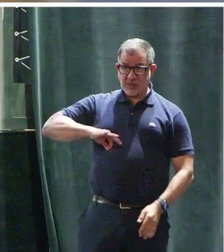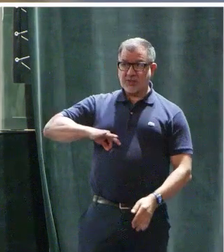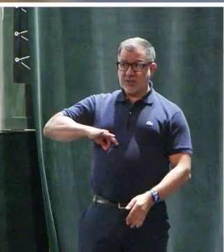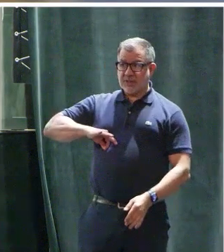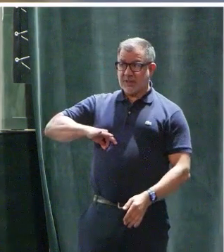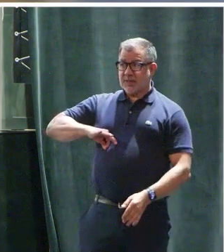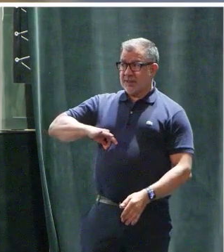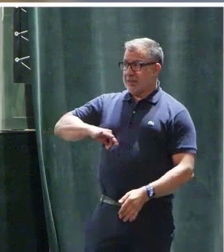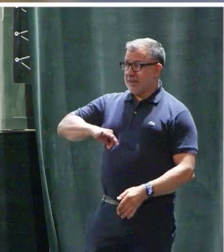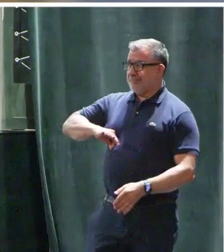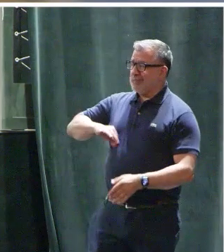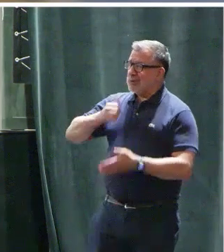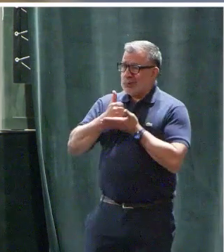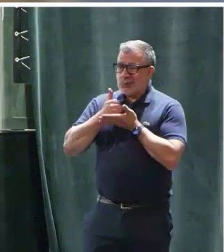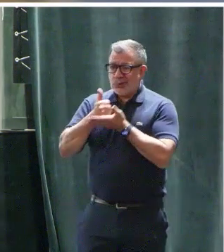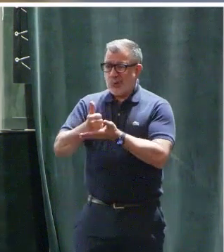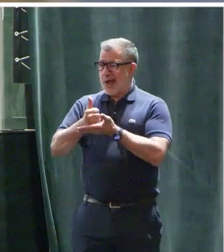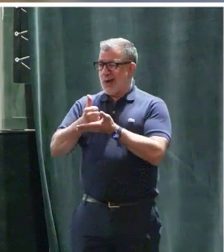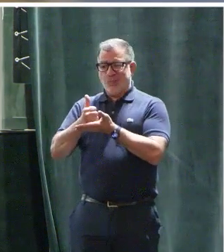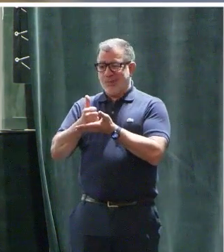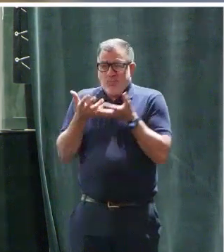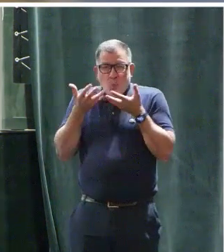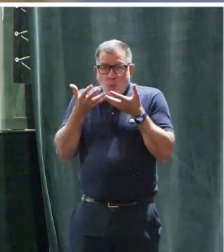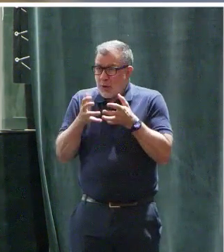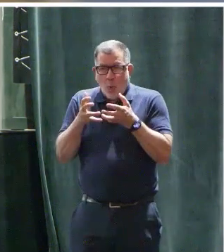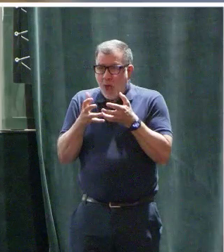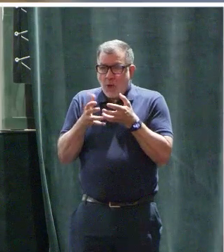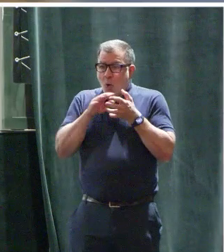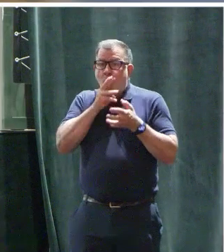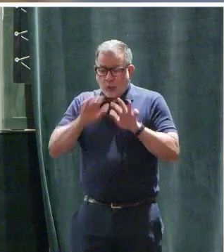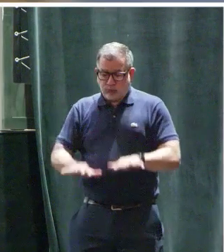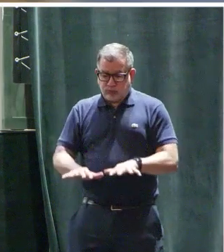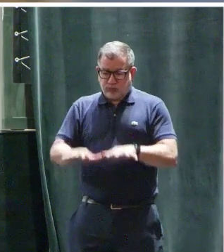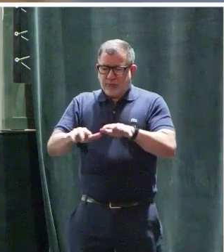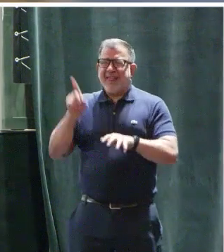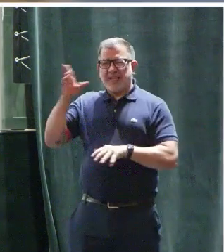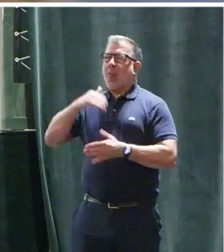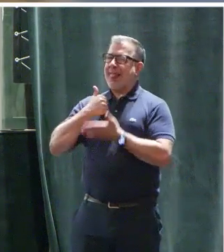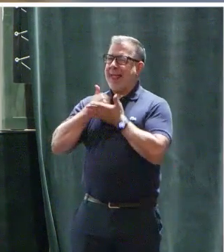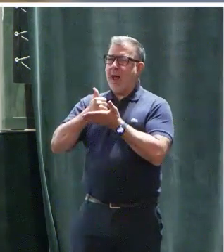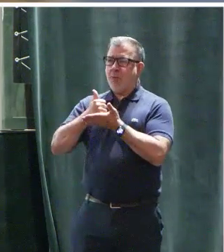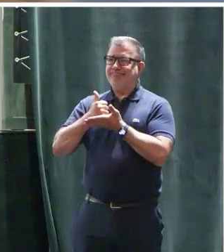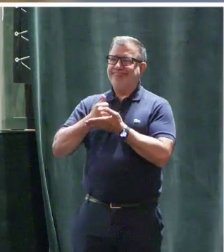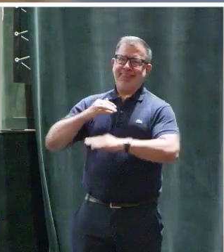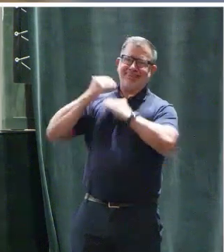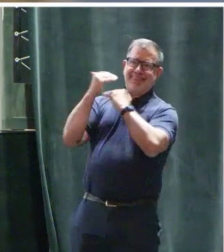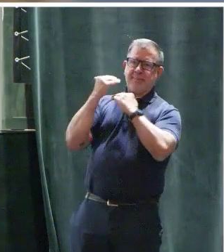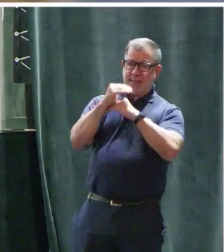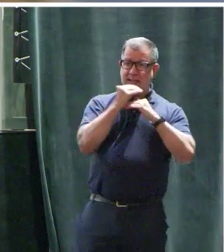potential ponding of an accumulation of water to a minimum in the event of heavy rainfall